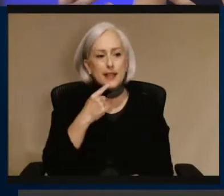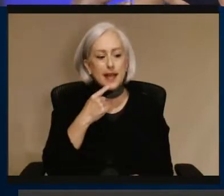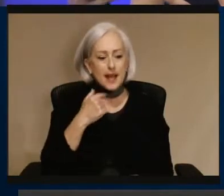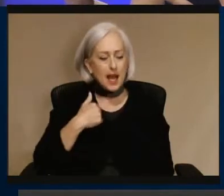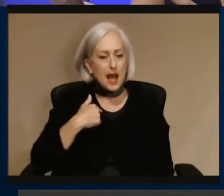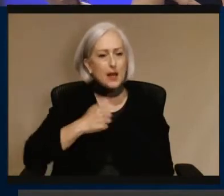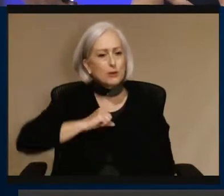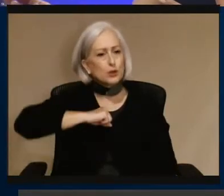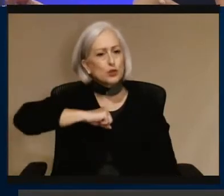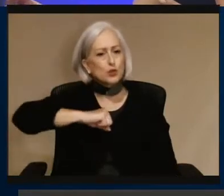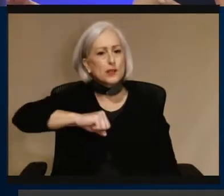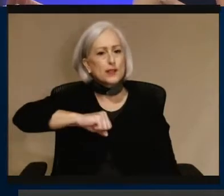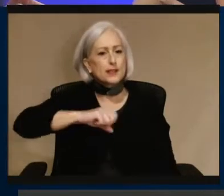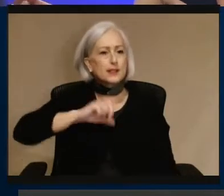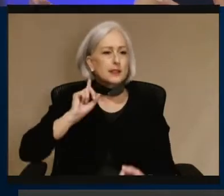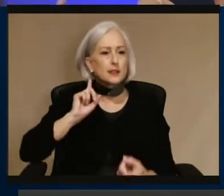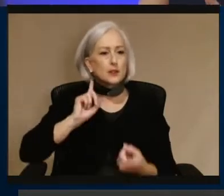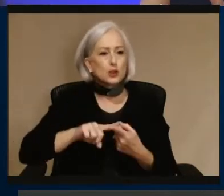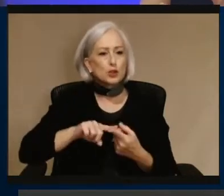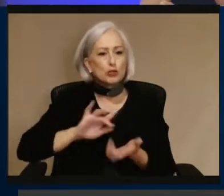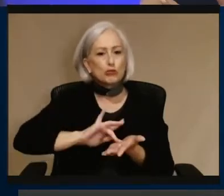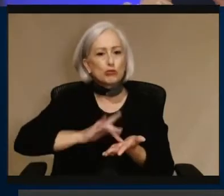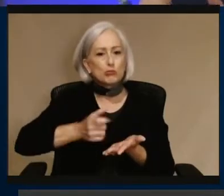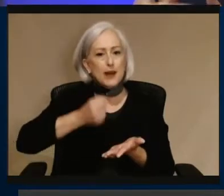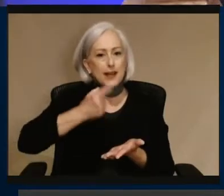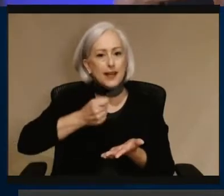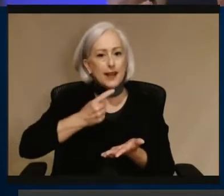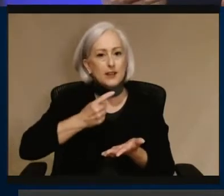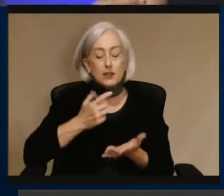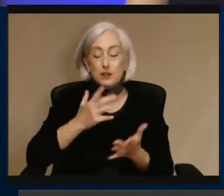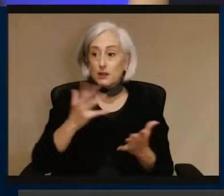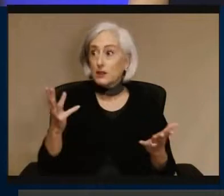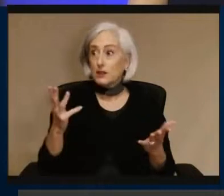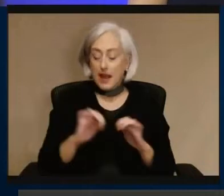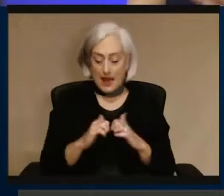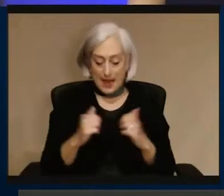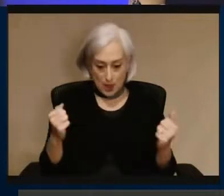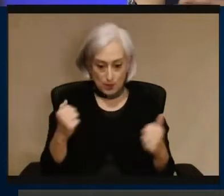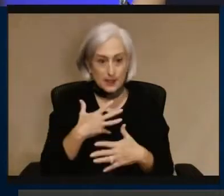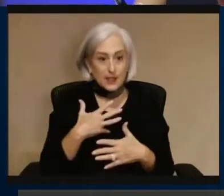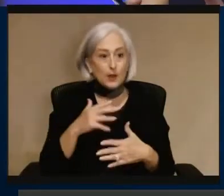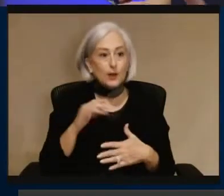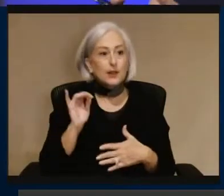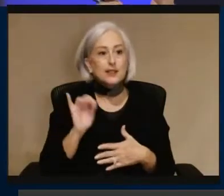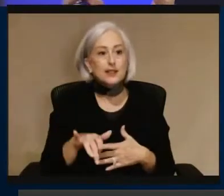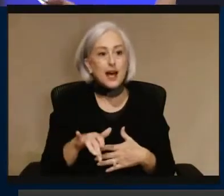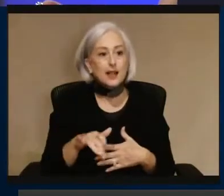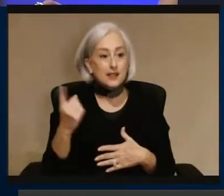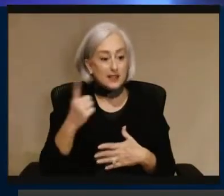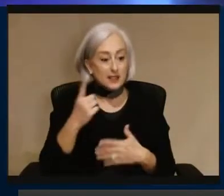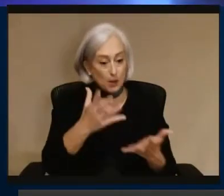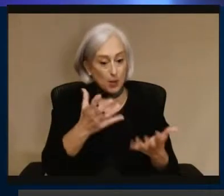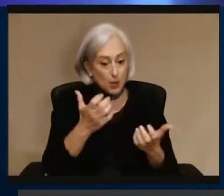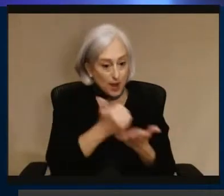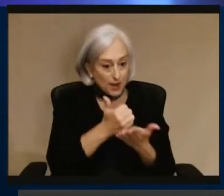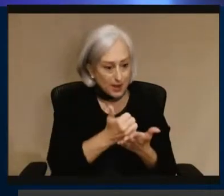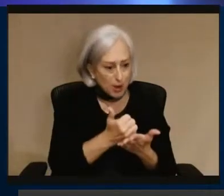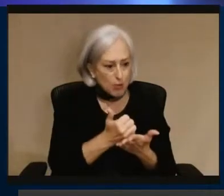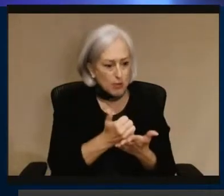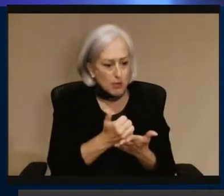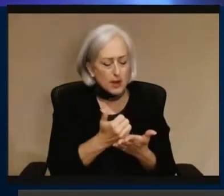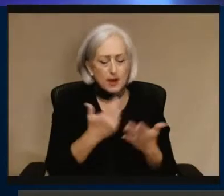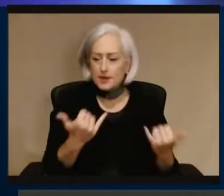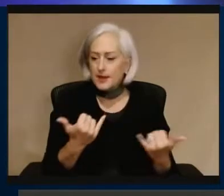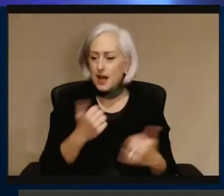to medication. I mean, how scary is that? Here's somebody seeking the help and trying to get the help, and now they're resistant. And